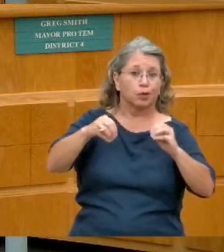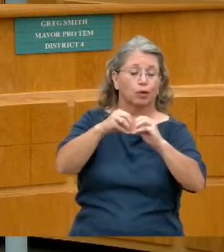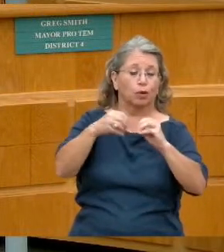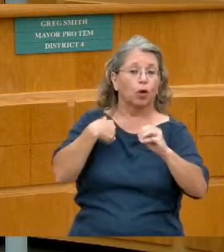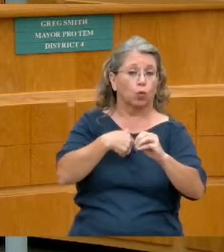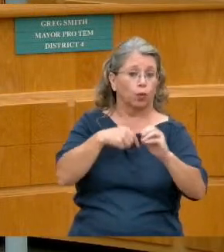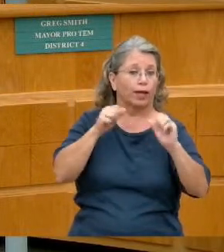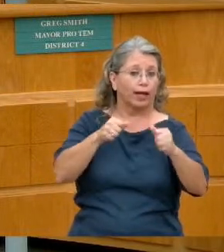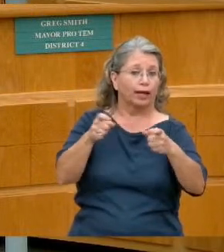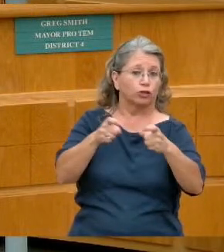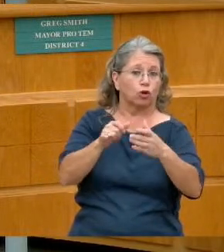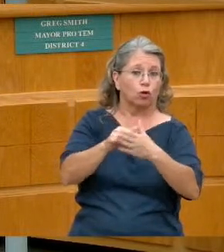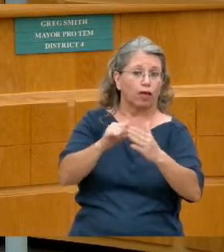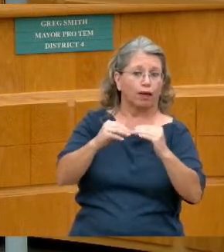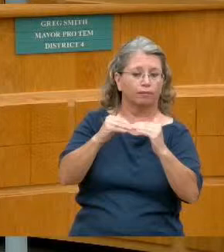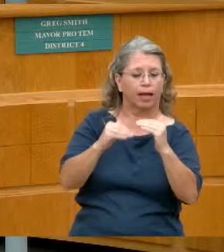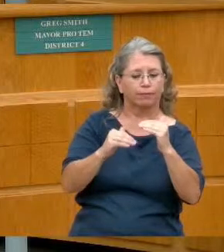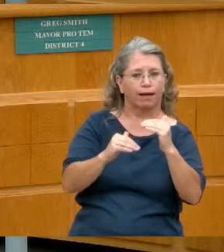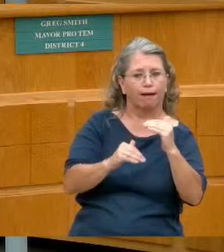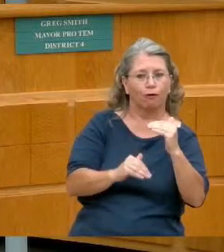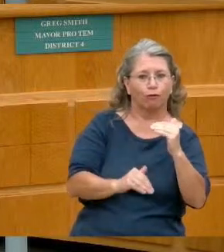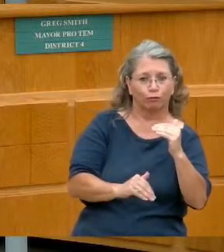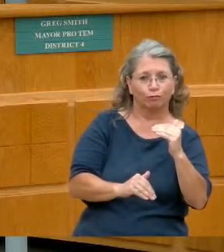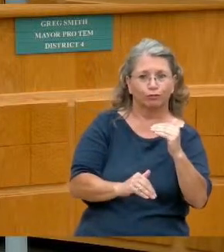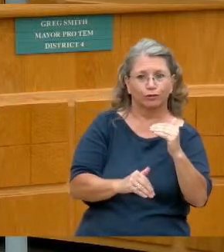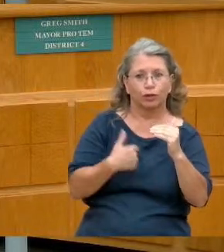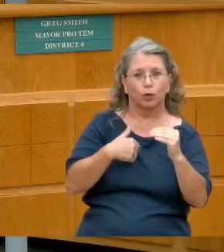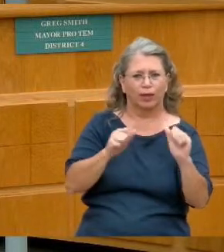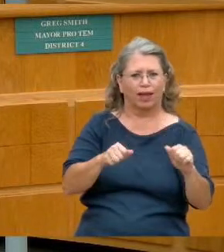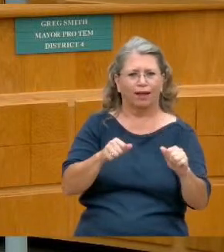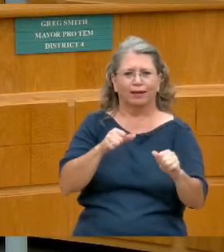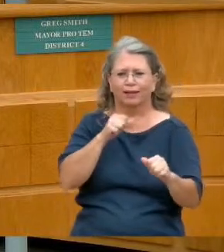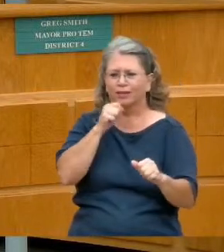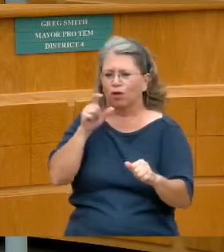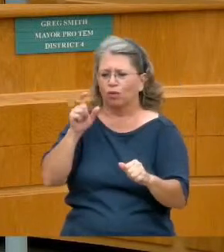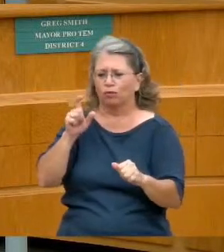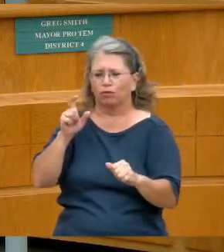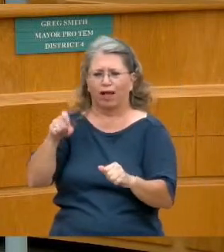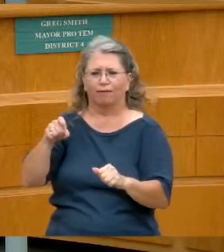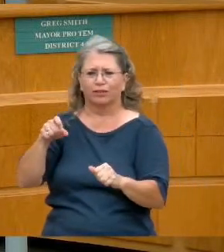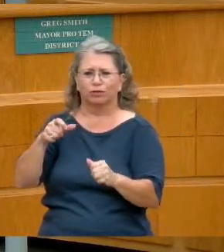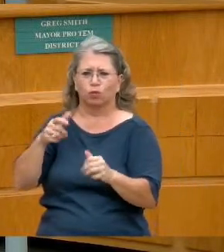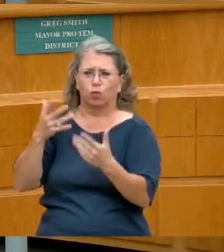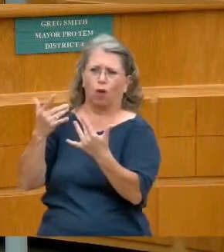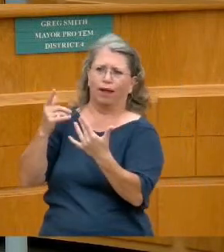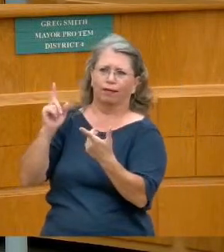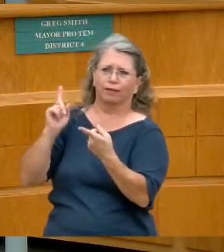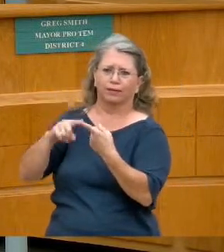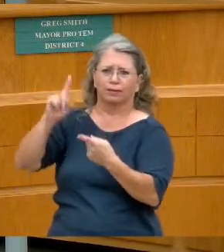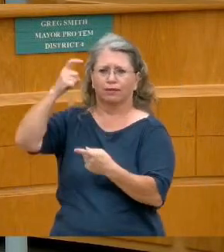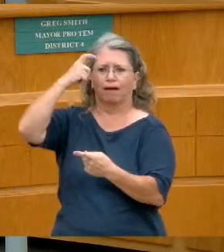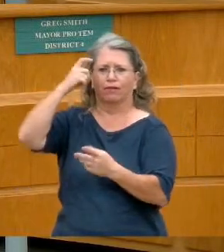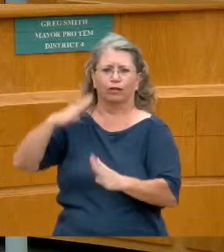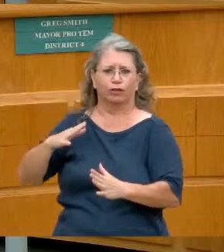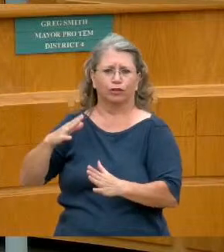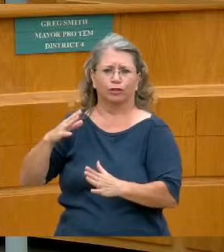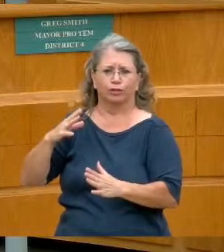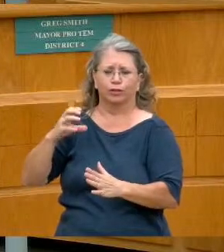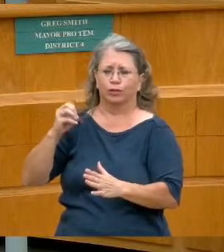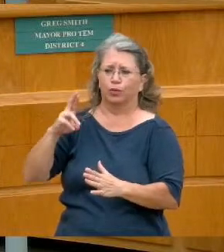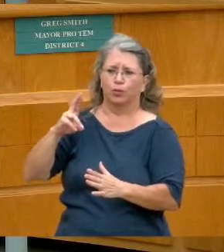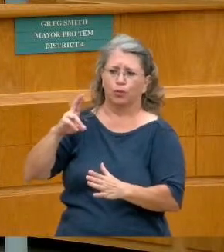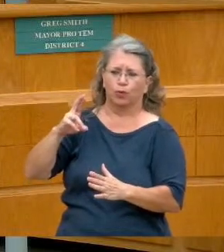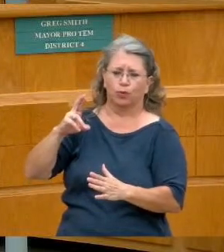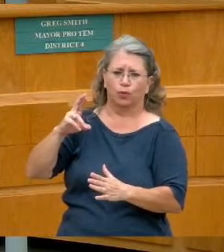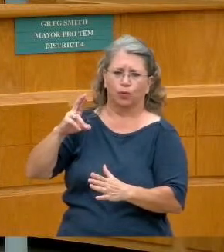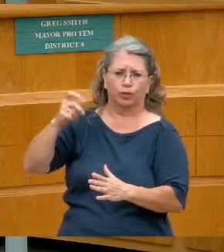the dial on that burner, and it's not just government officials that have that ability, but each of us has that ability also. The more of us